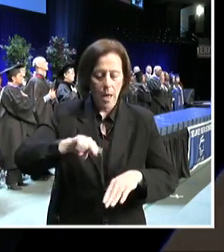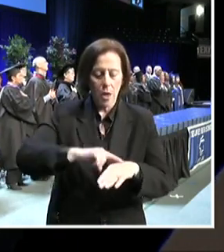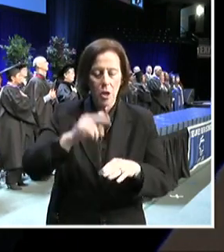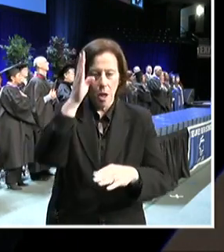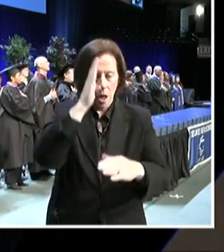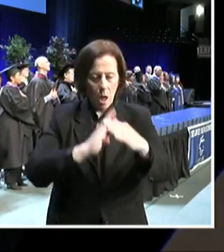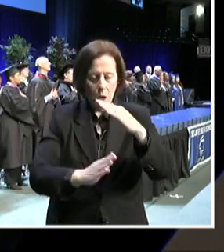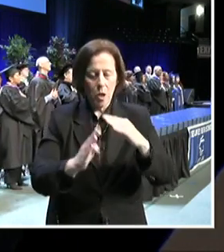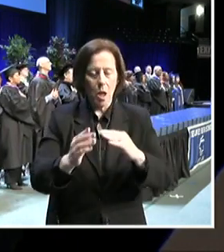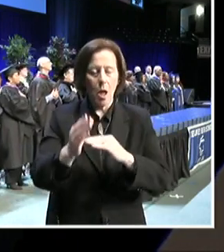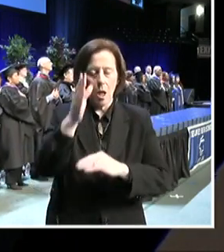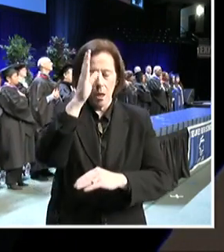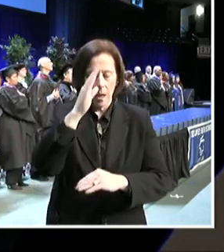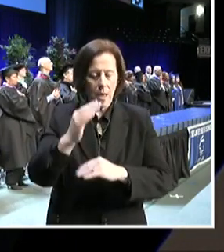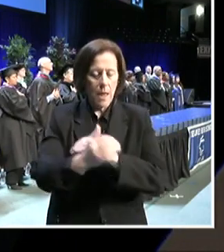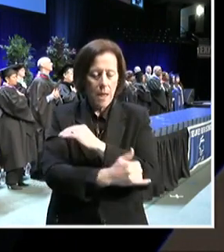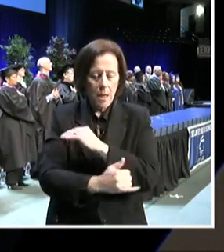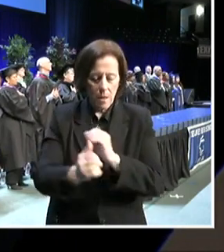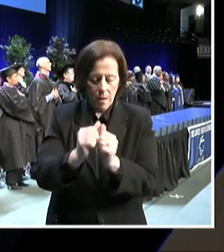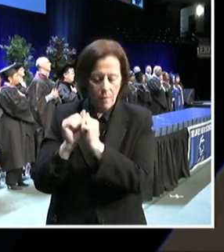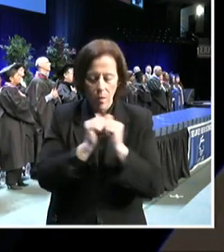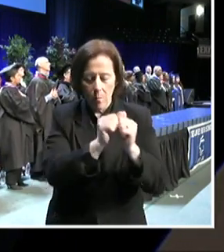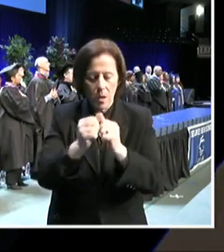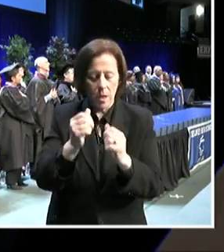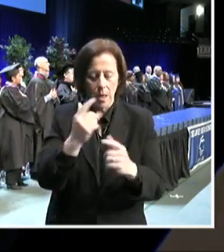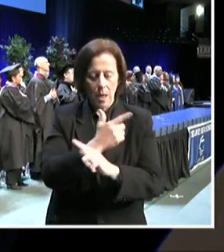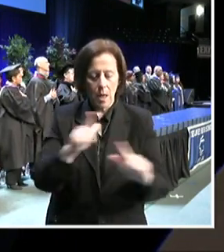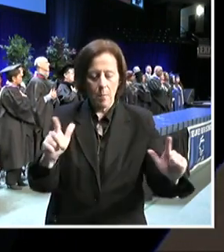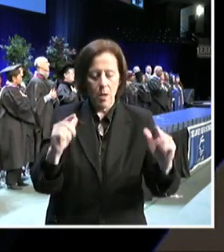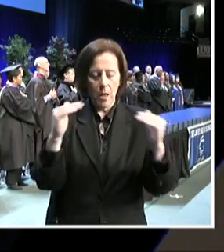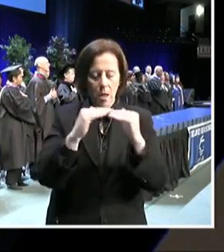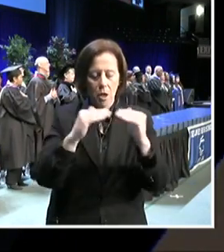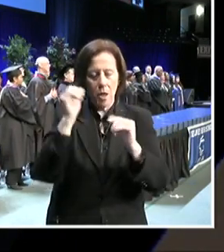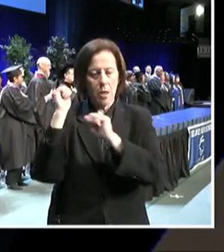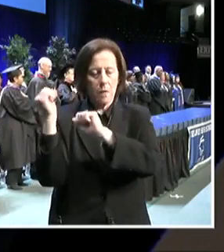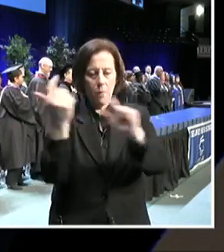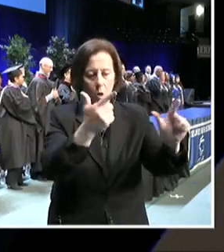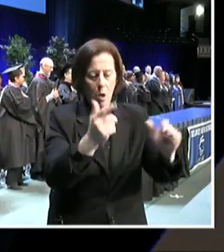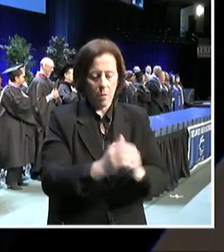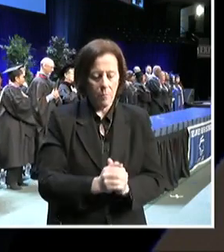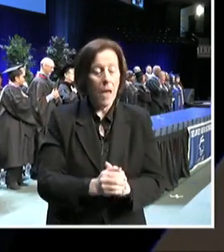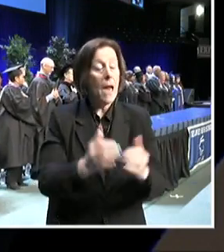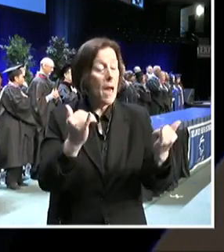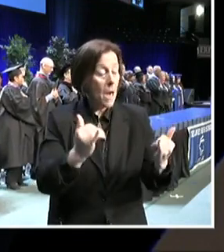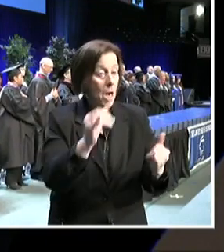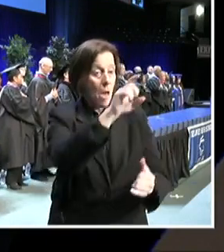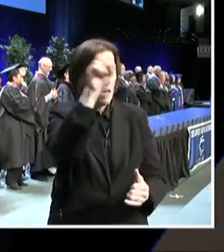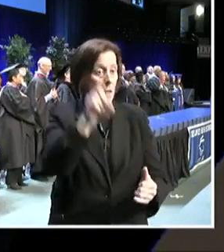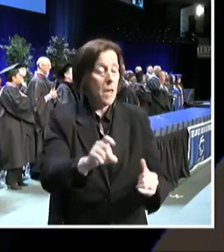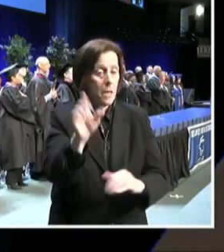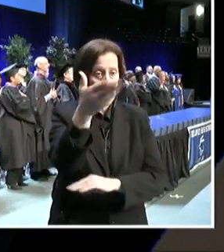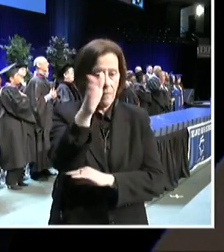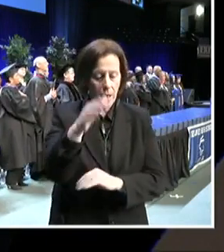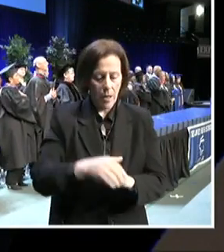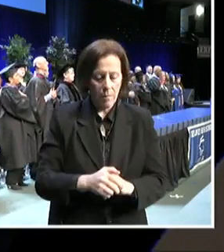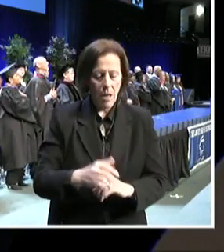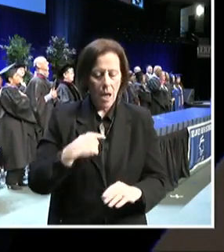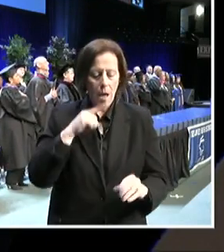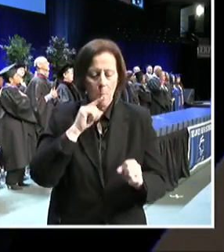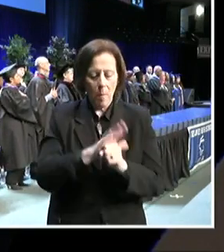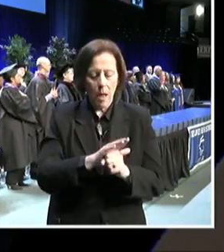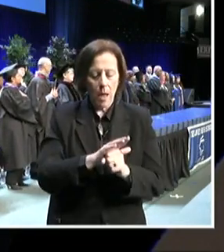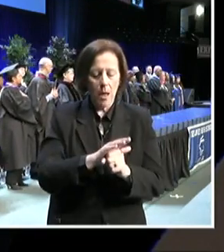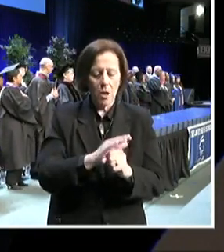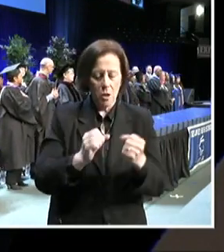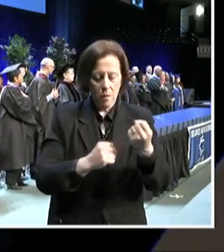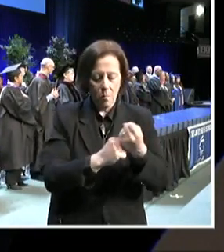nation, under God, indivisible, with liberty and justice for all. And now the Texas flag. I pledge